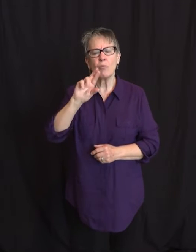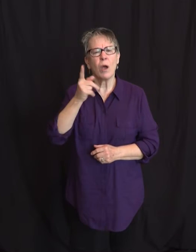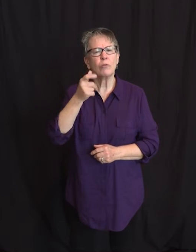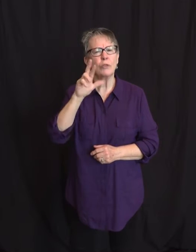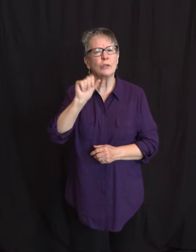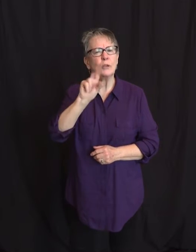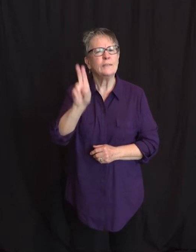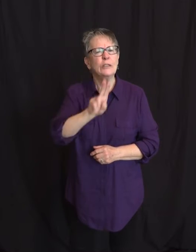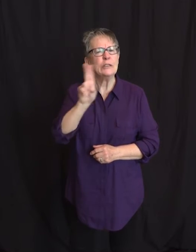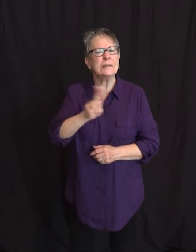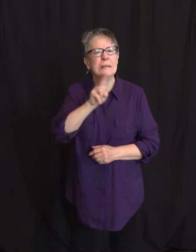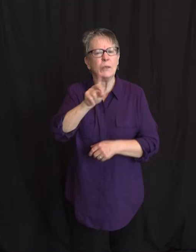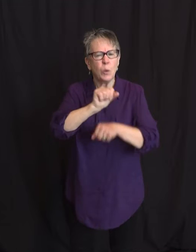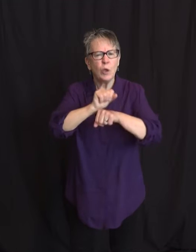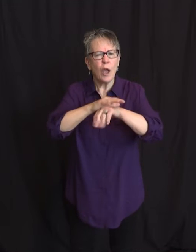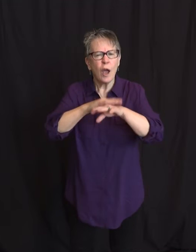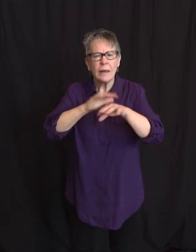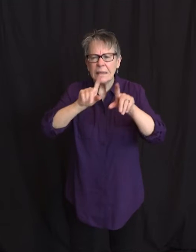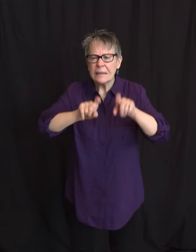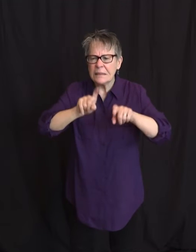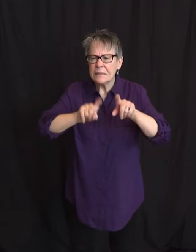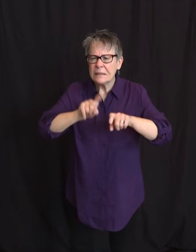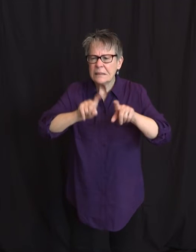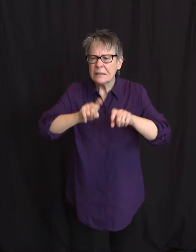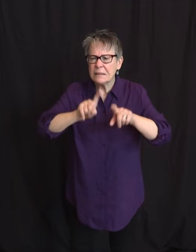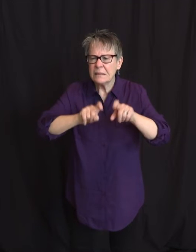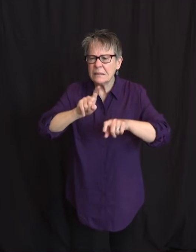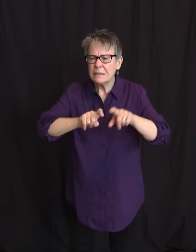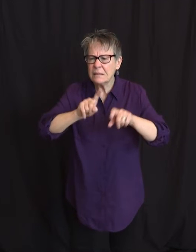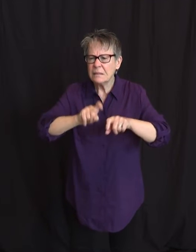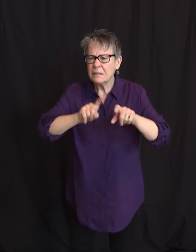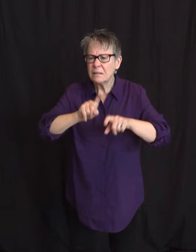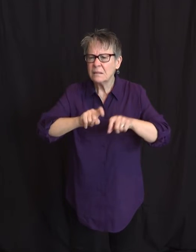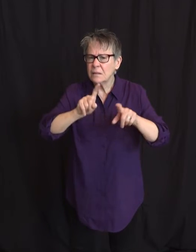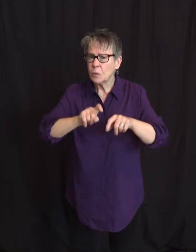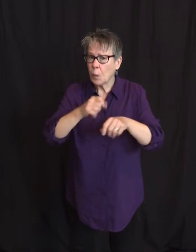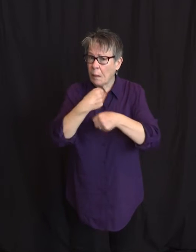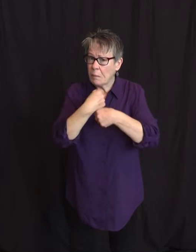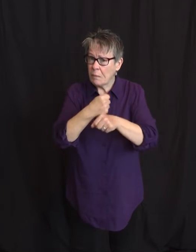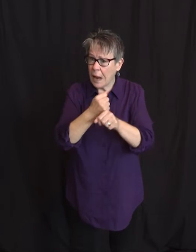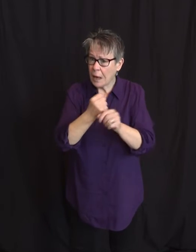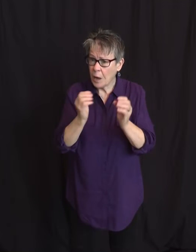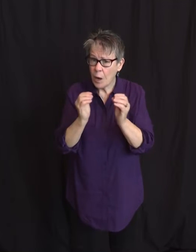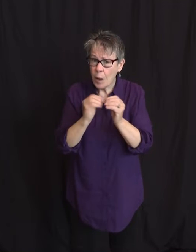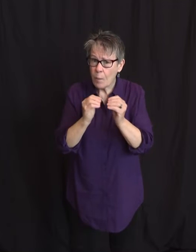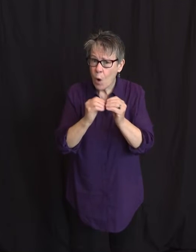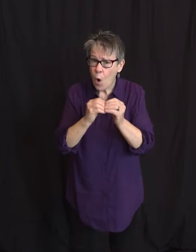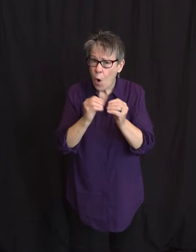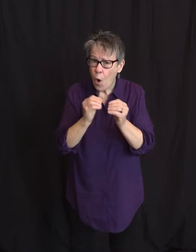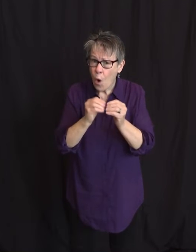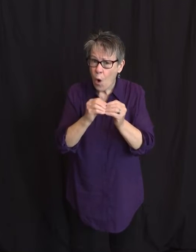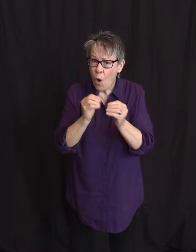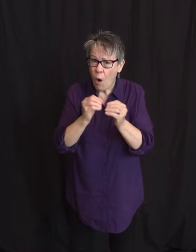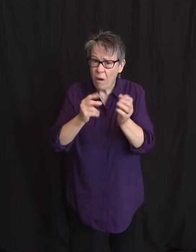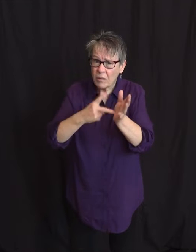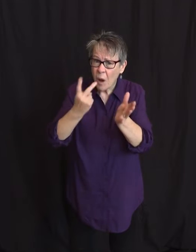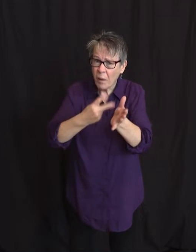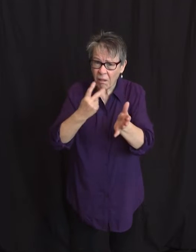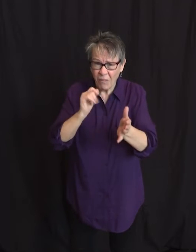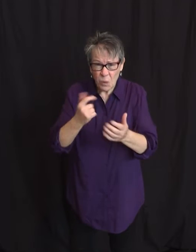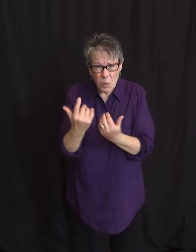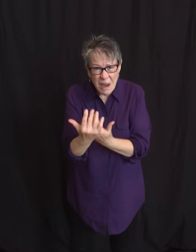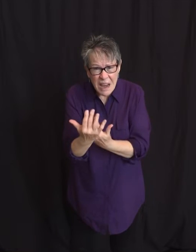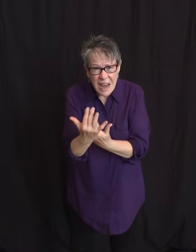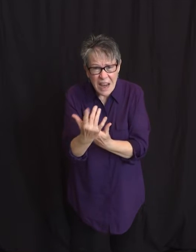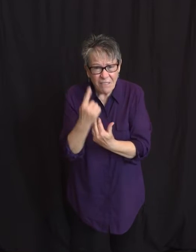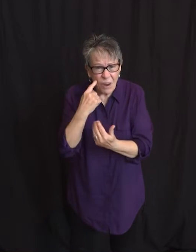now to the end of May? It seemed like that was... Yeah, because there's different parts of the food chain. There's the